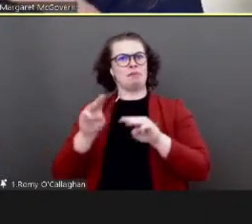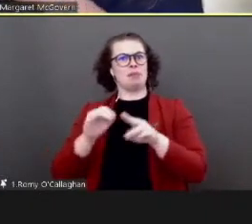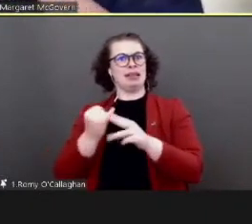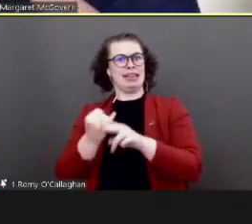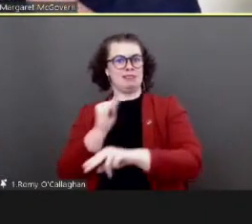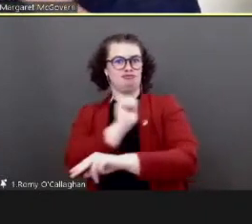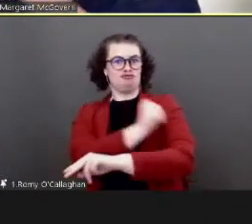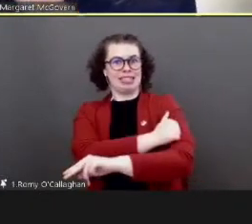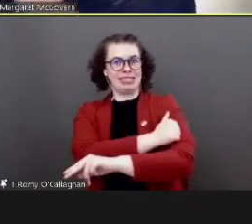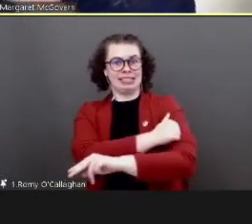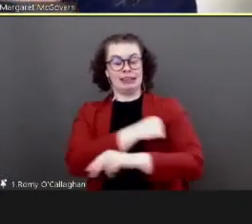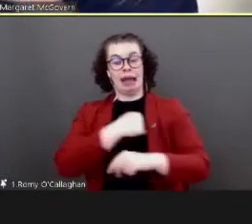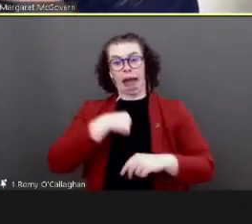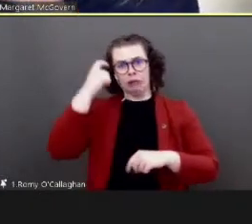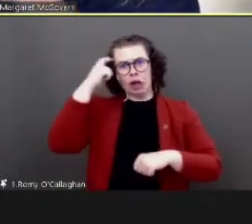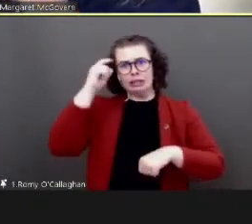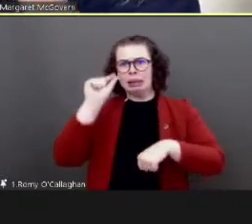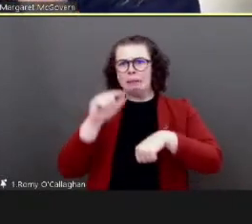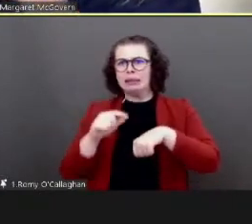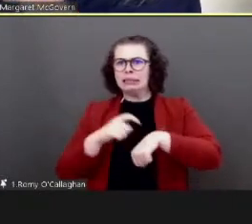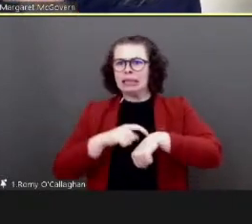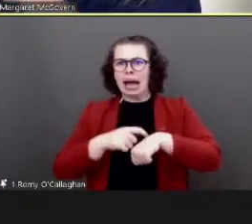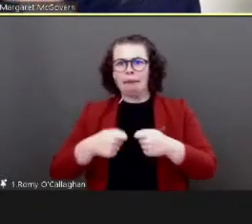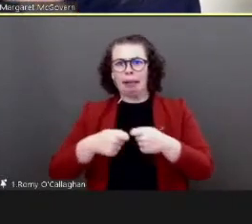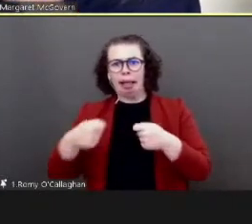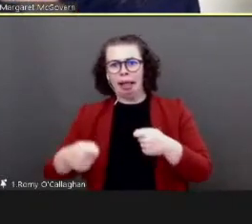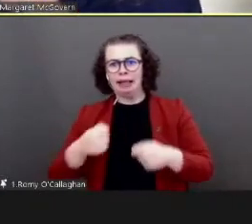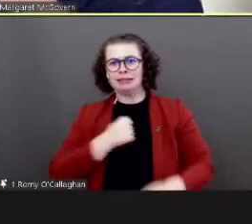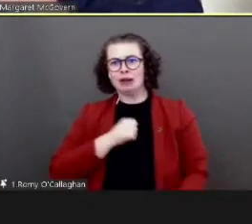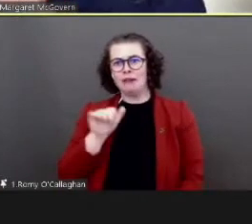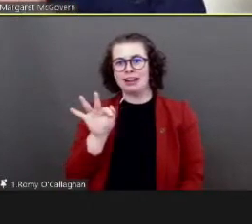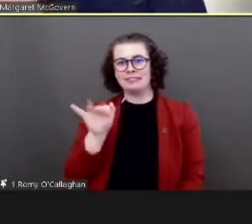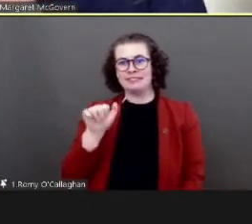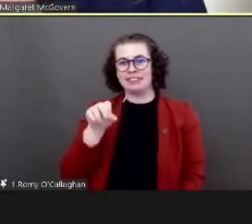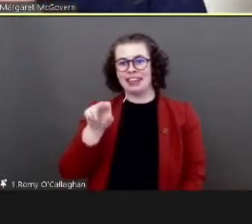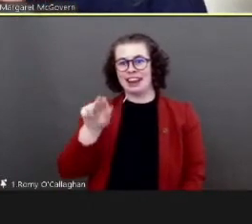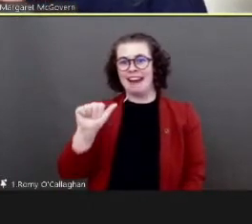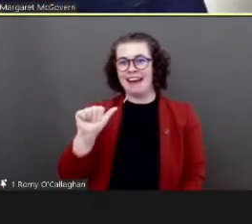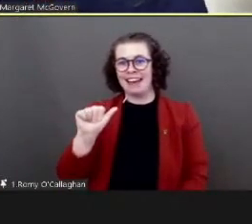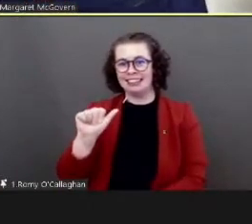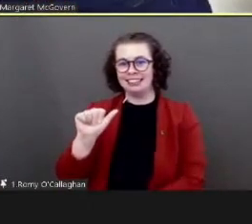So I'll finish there. I'm conscious I'm a little over time, Fiona.